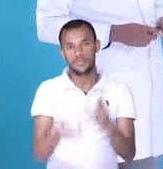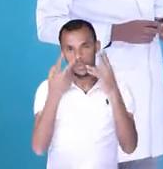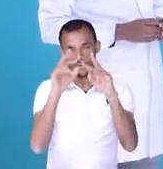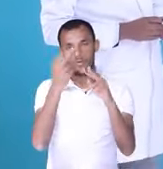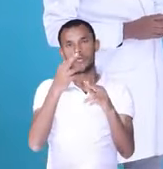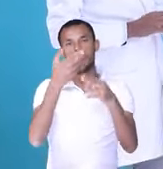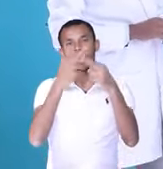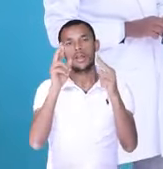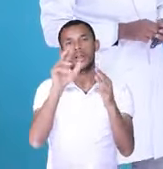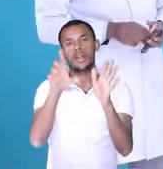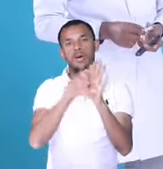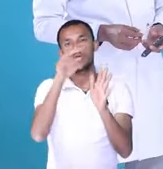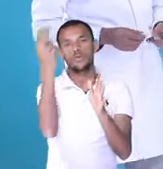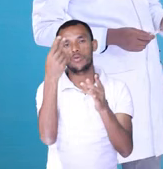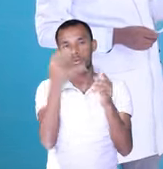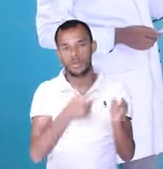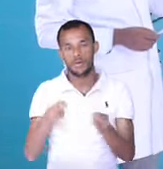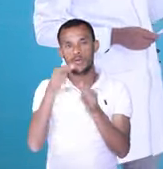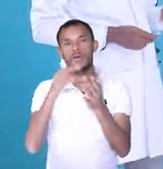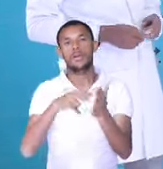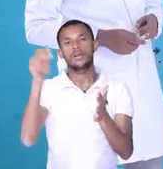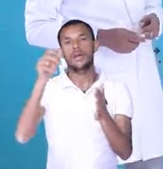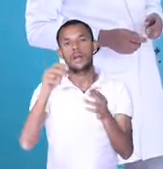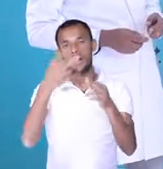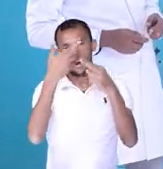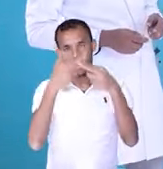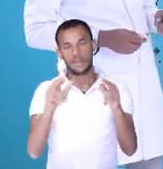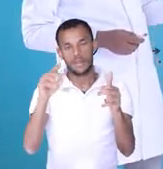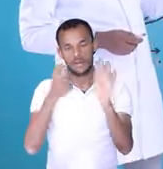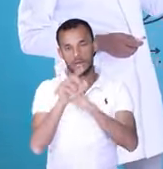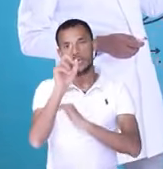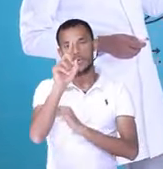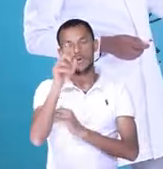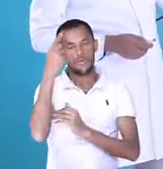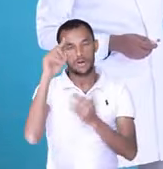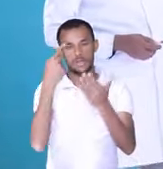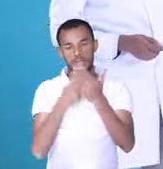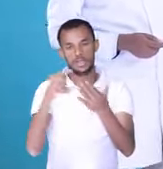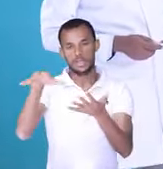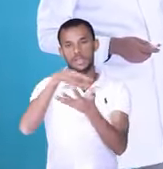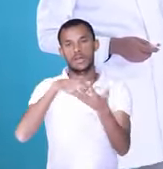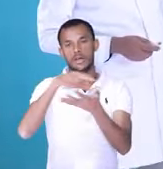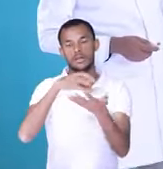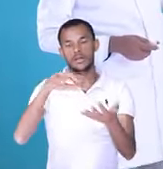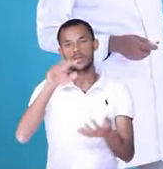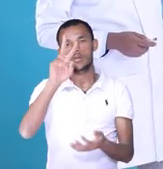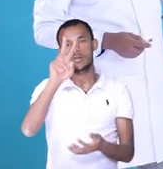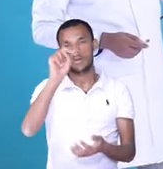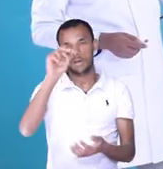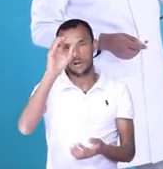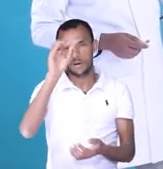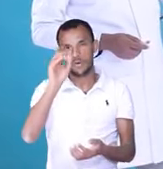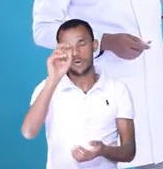Determination of rate law using method of initial rates. Example 1. For this reaction,